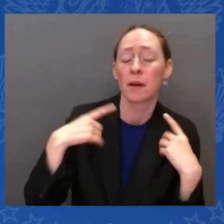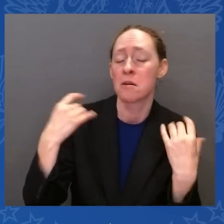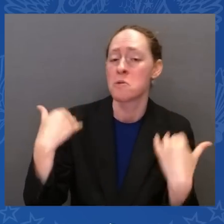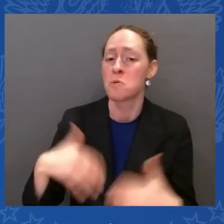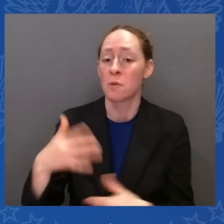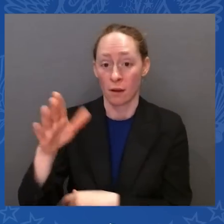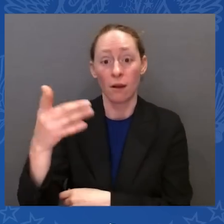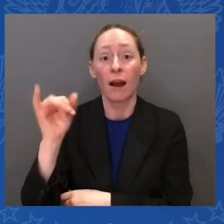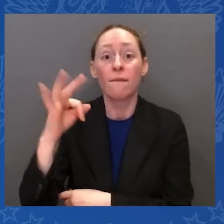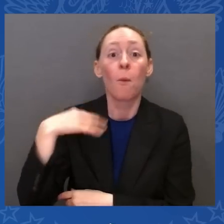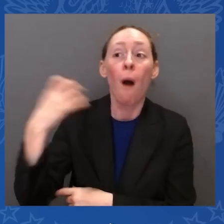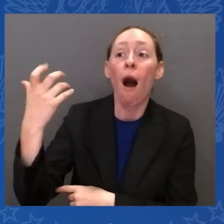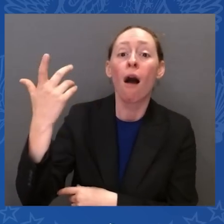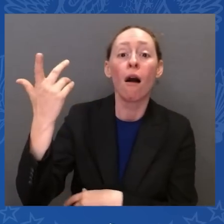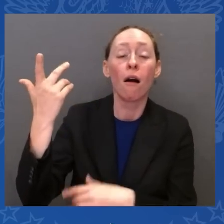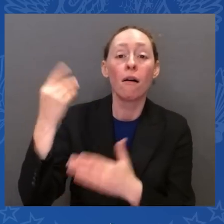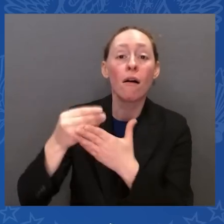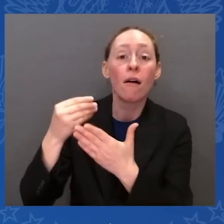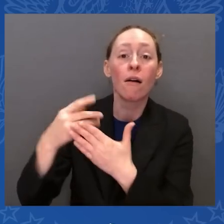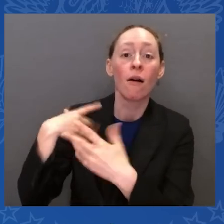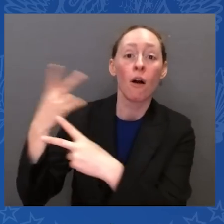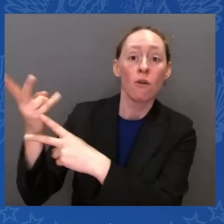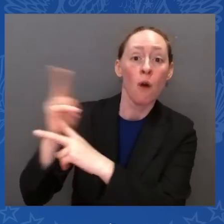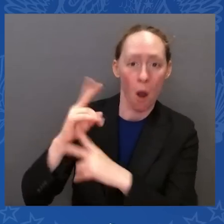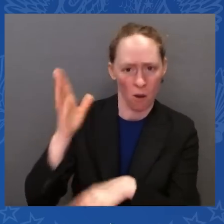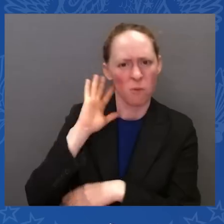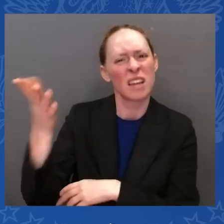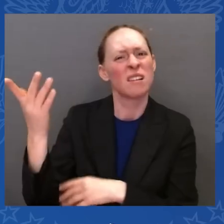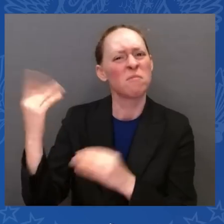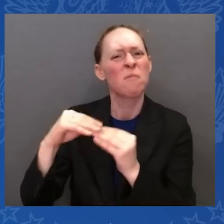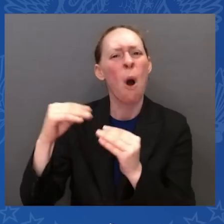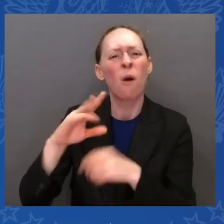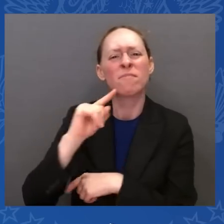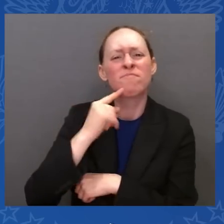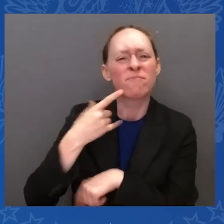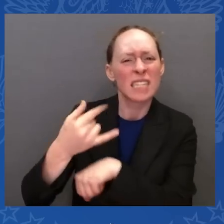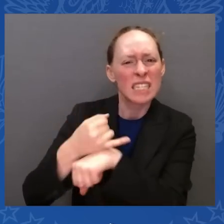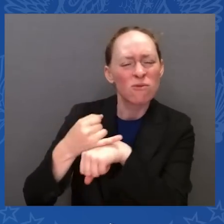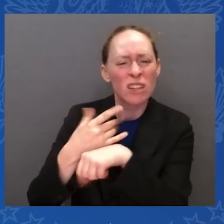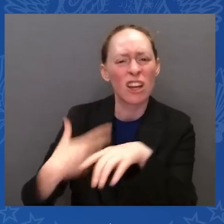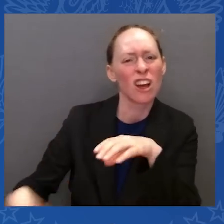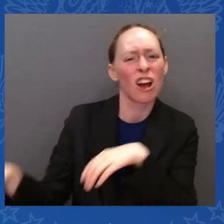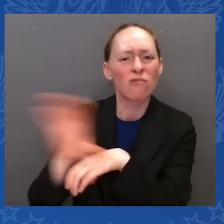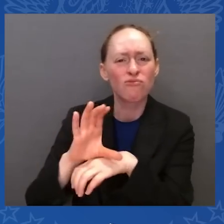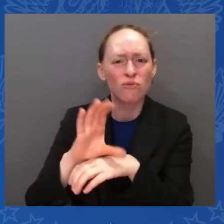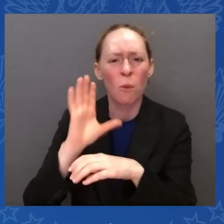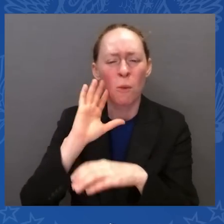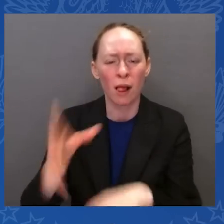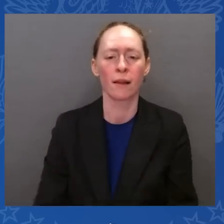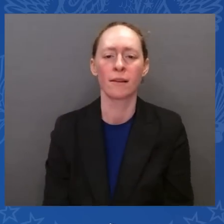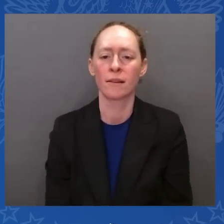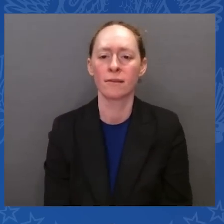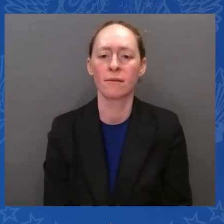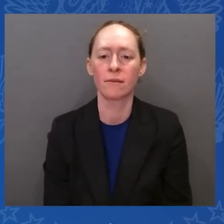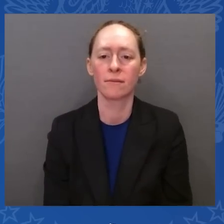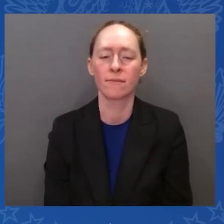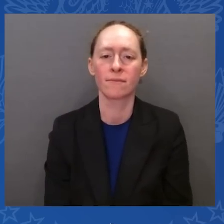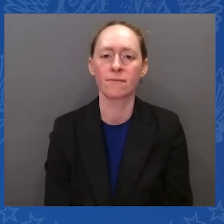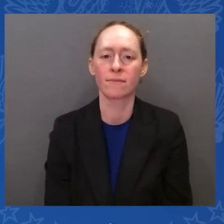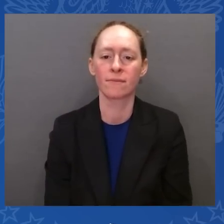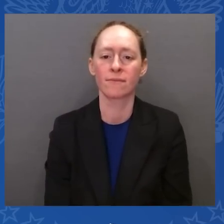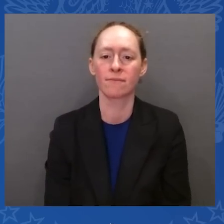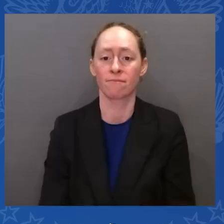Our economy would fall into a significant recession. It would devastate retirement accounts, increase borrowing